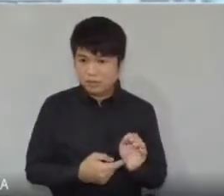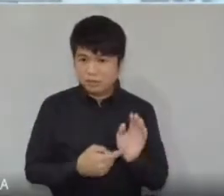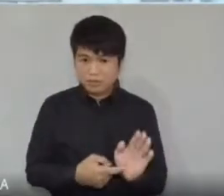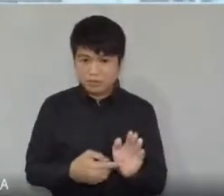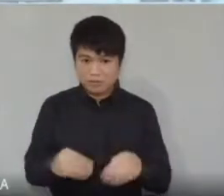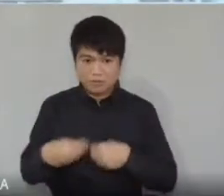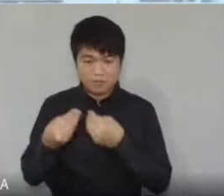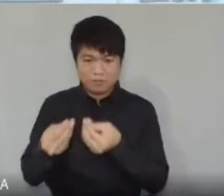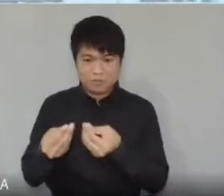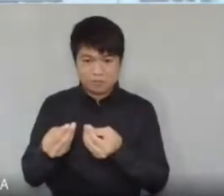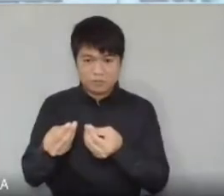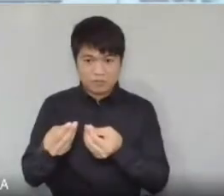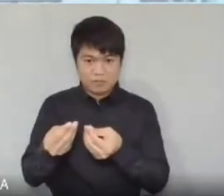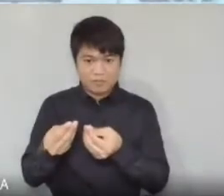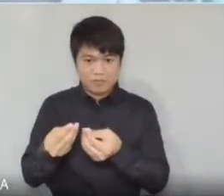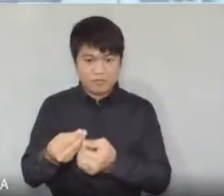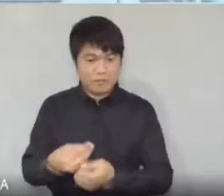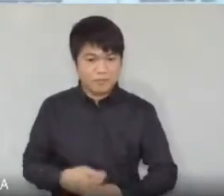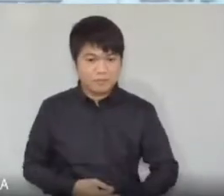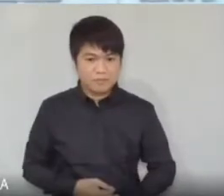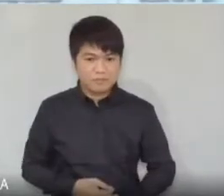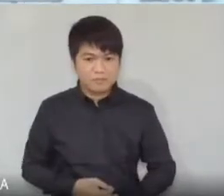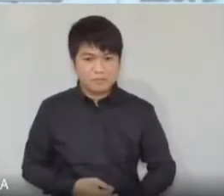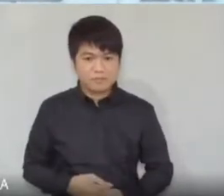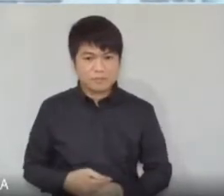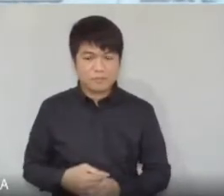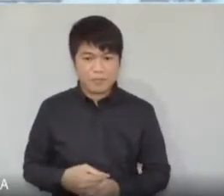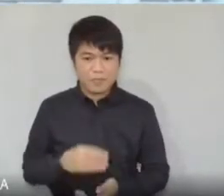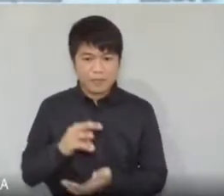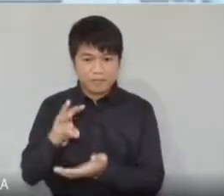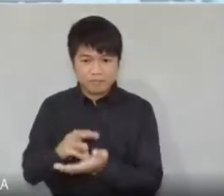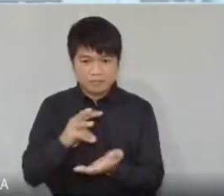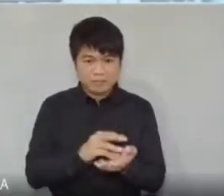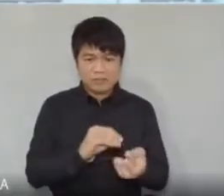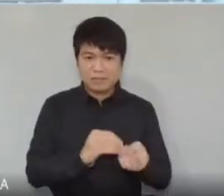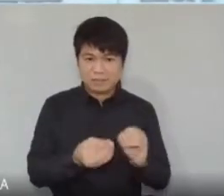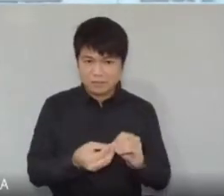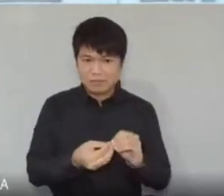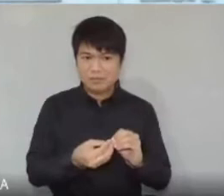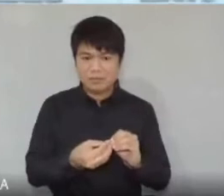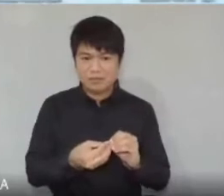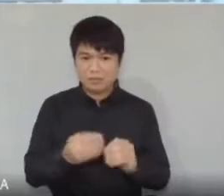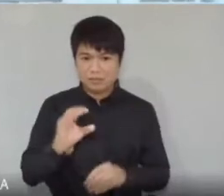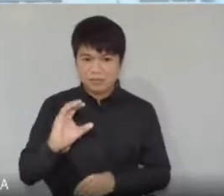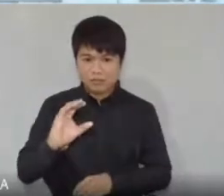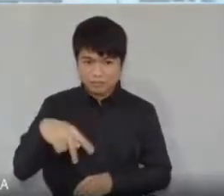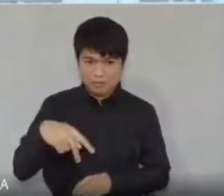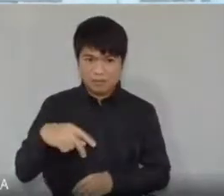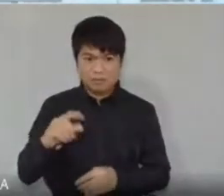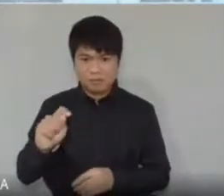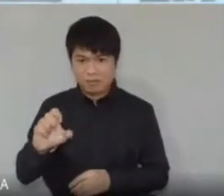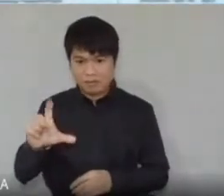media, our Love Taguig page, then also at the barangay, at the health centers.